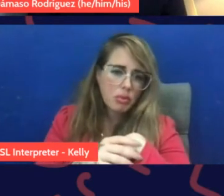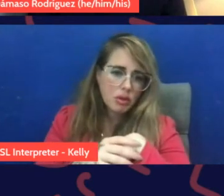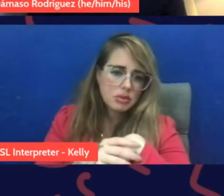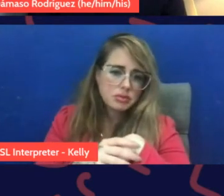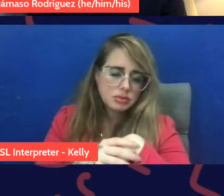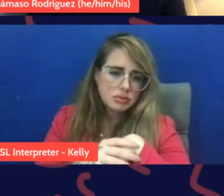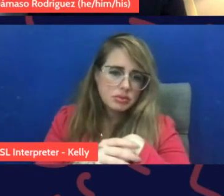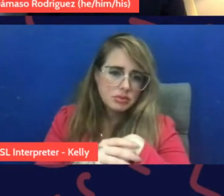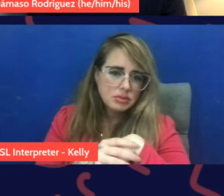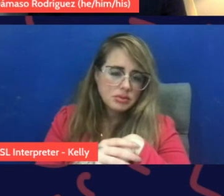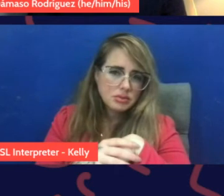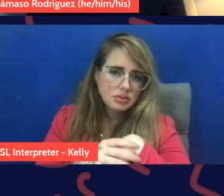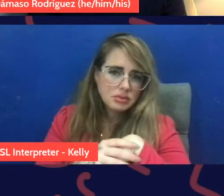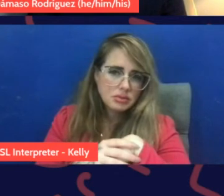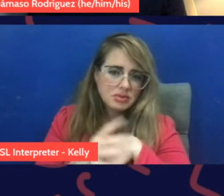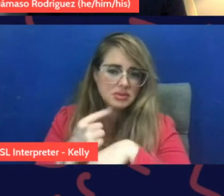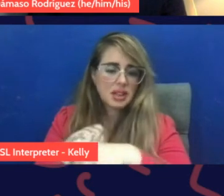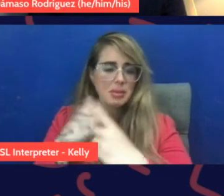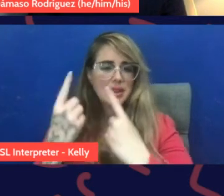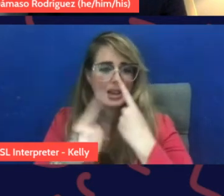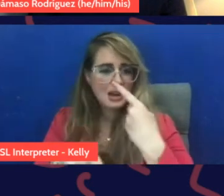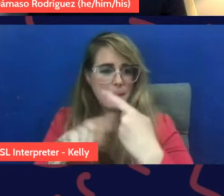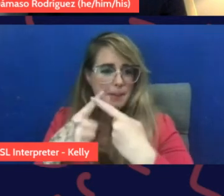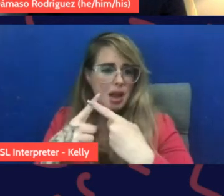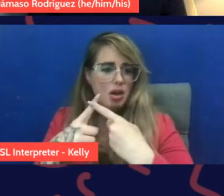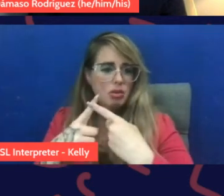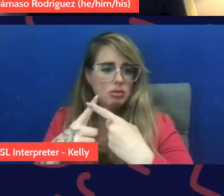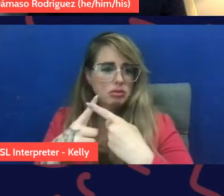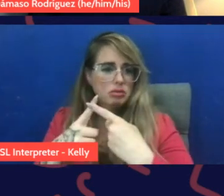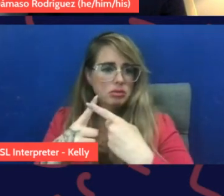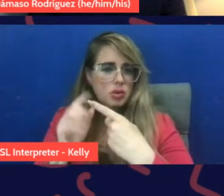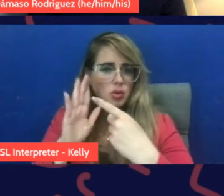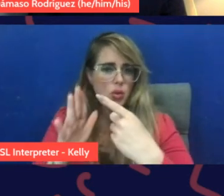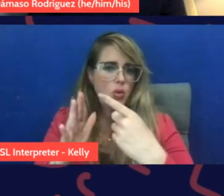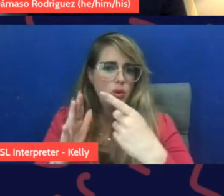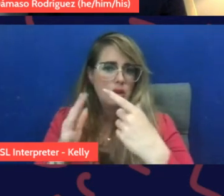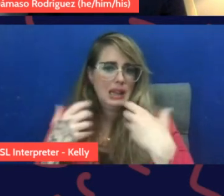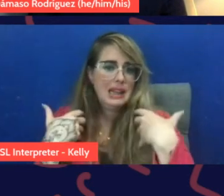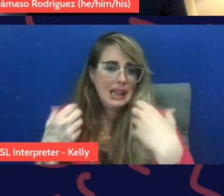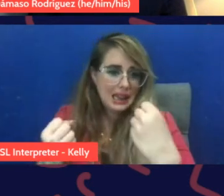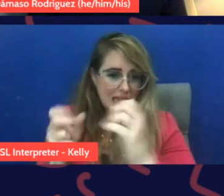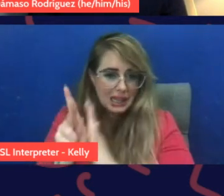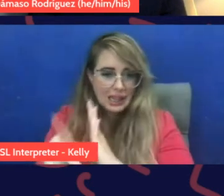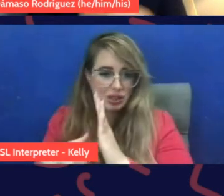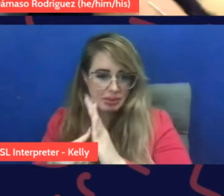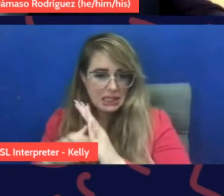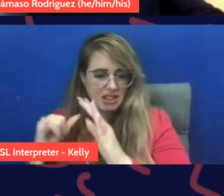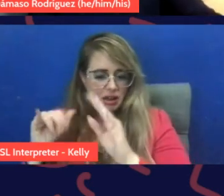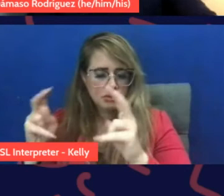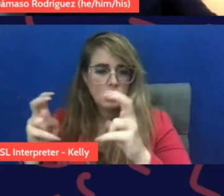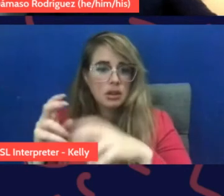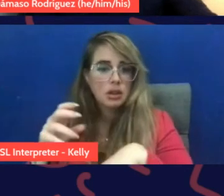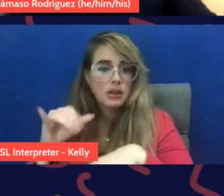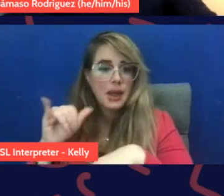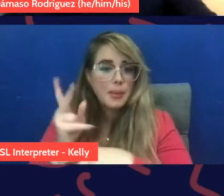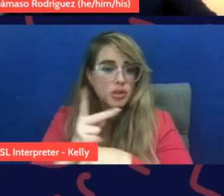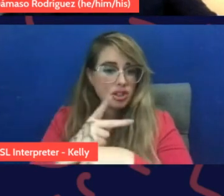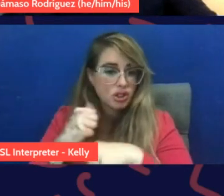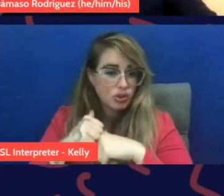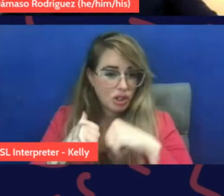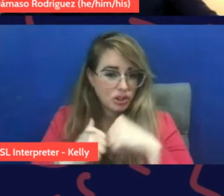You know, I'm thinking about Your Healing Is Killing Me, which is the structure of that production is so powerful